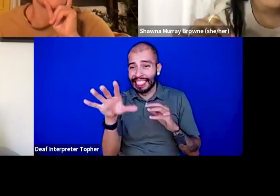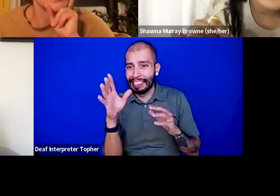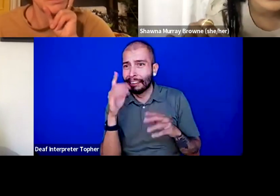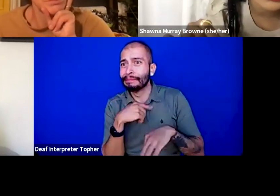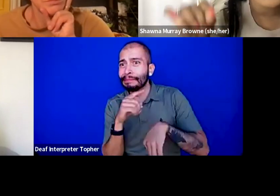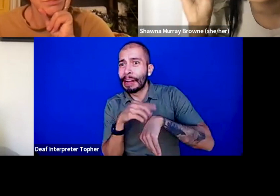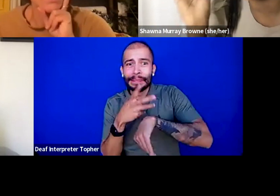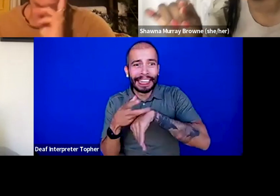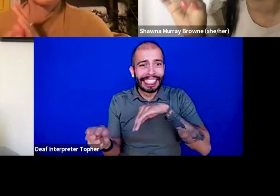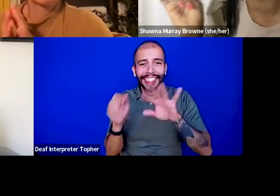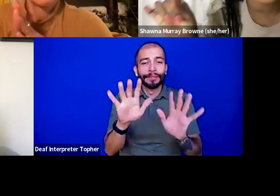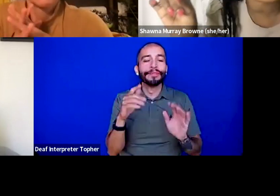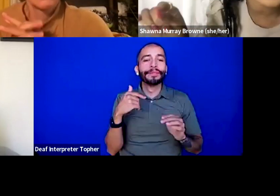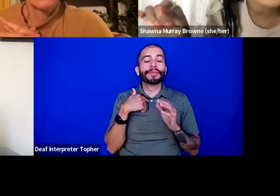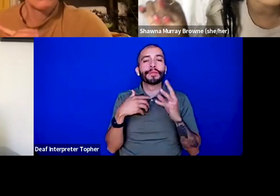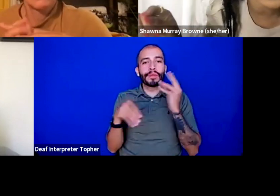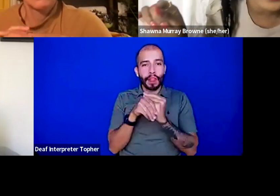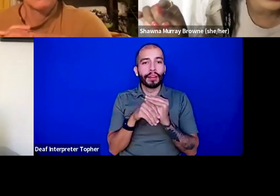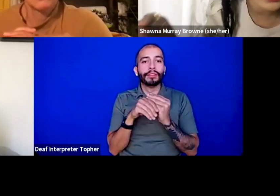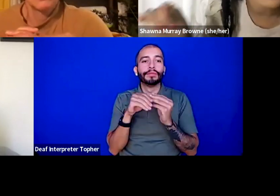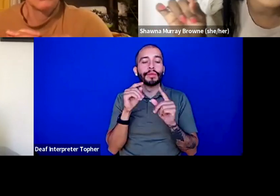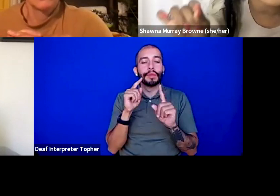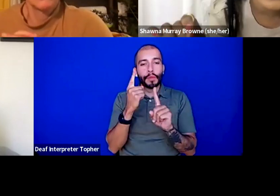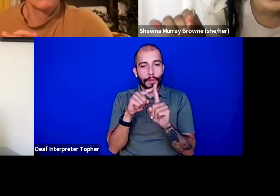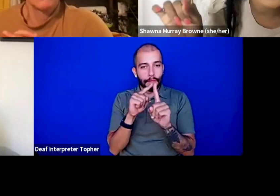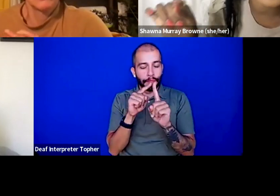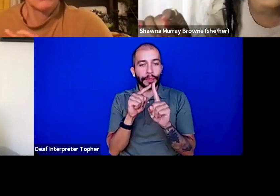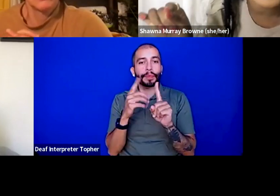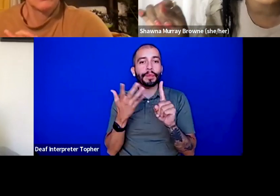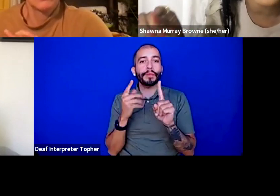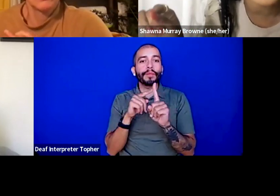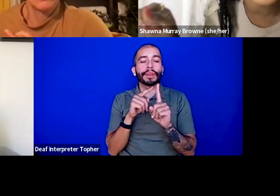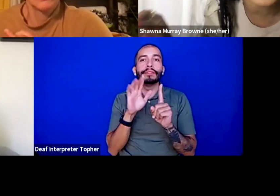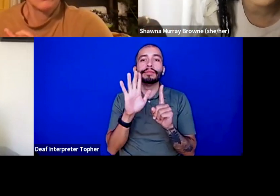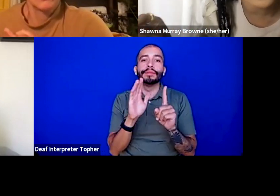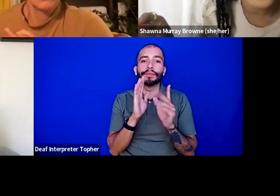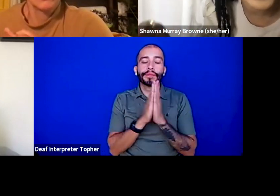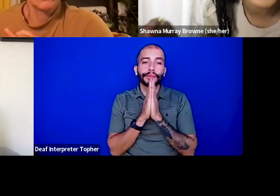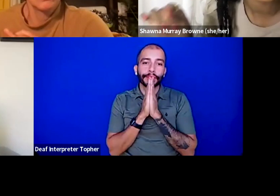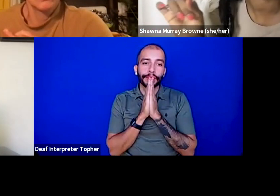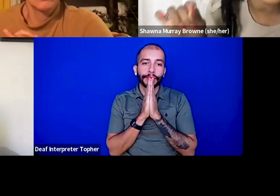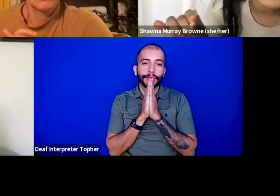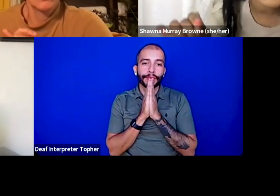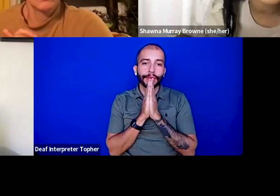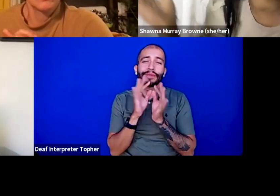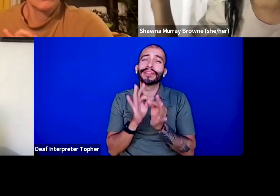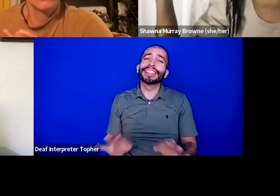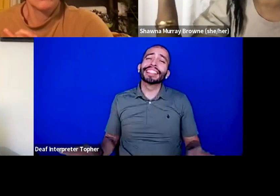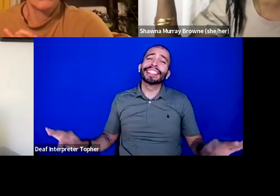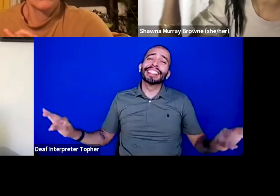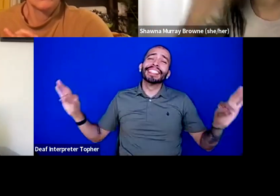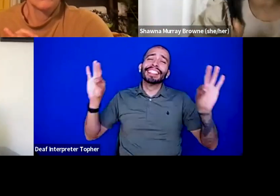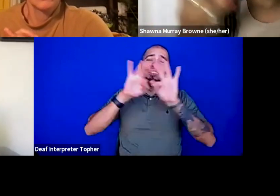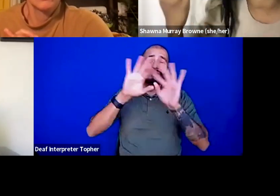that practitioners do this rooted village cultivation, a major tenet in the liberation-focused healing framework. That is where